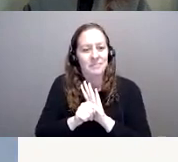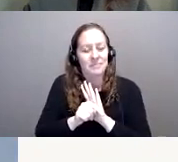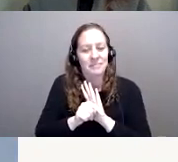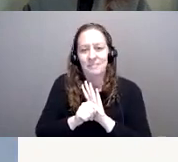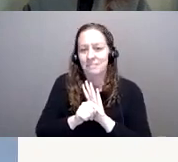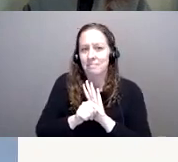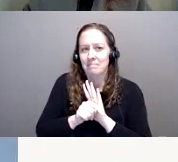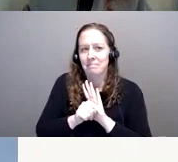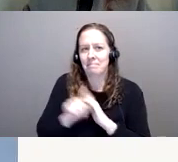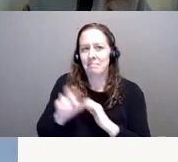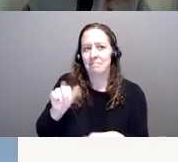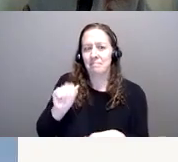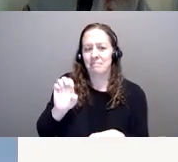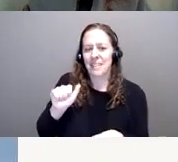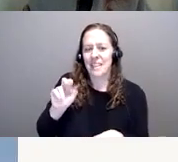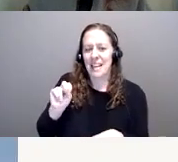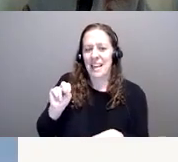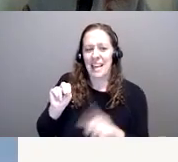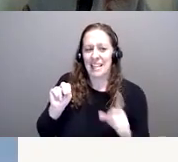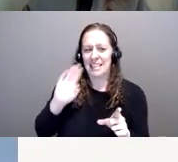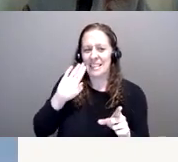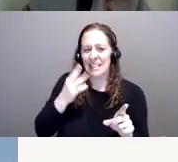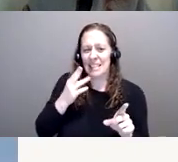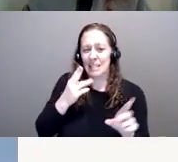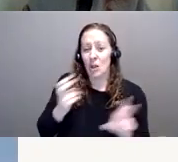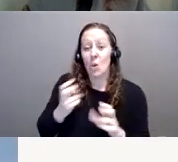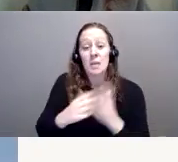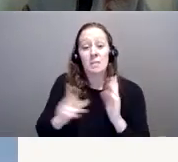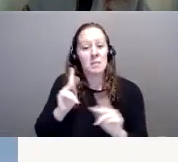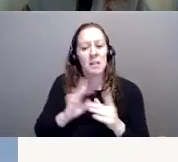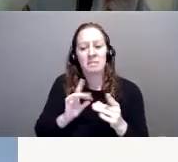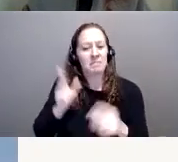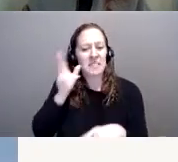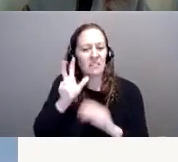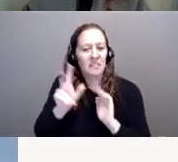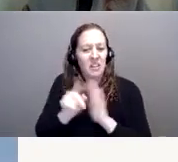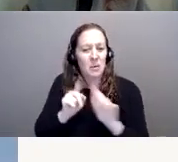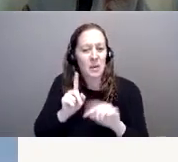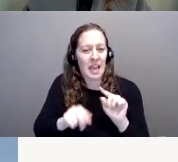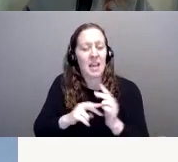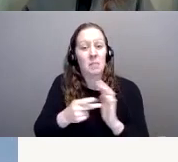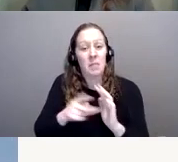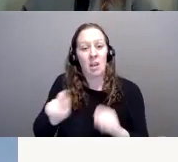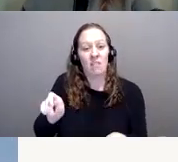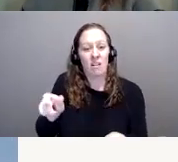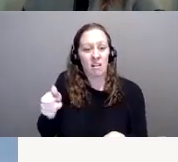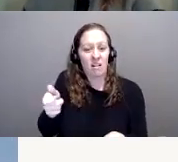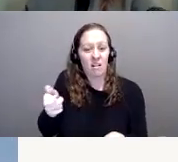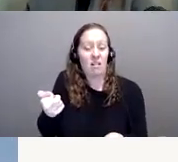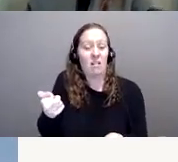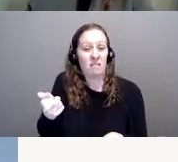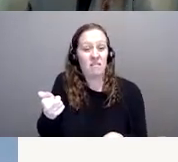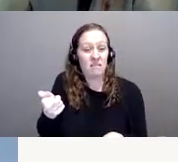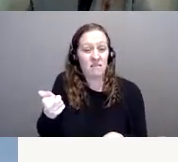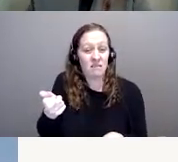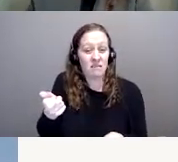Maybe we'll come back to it, Laura. I think it probably needs to load. Some people are saying that they can't hear the video very well. Maybe you just need to turn your volume up on your computer as